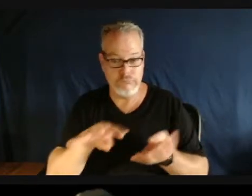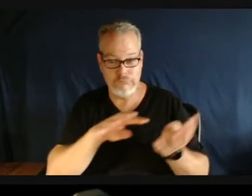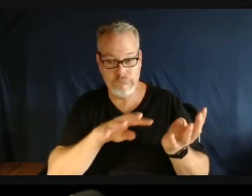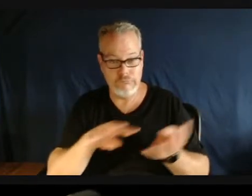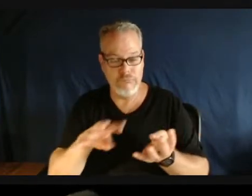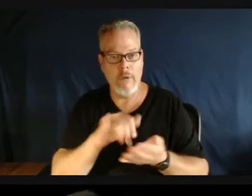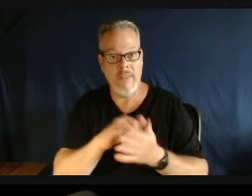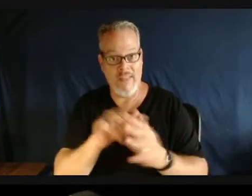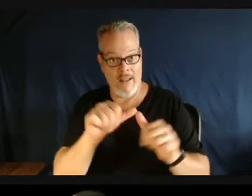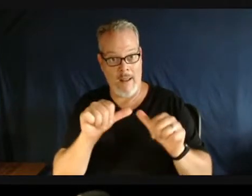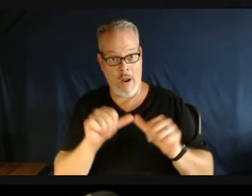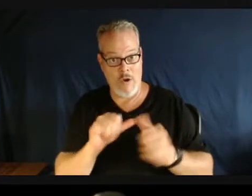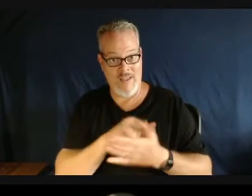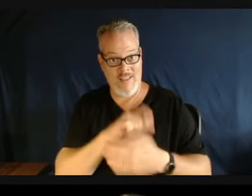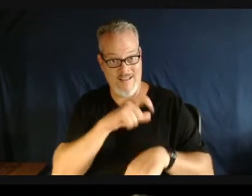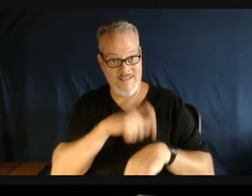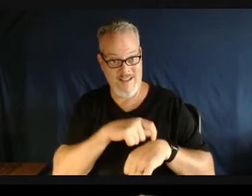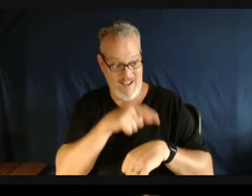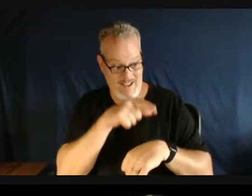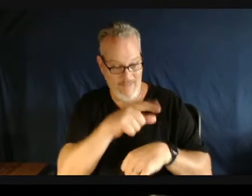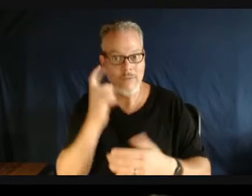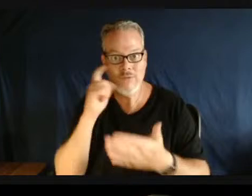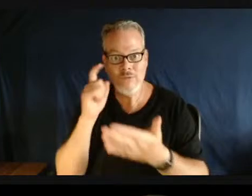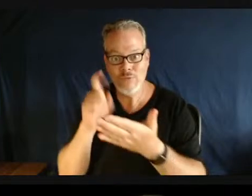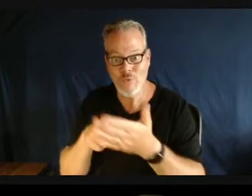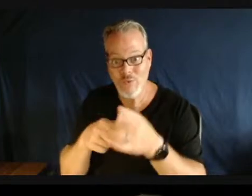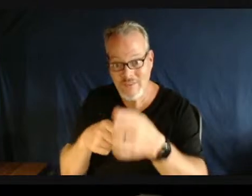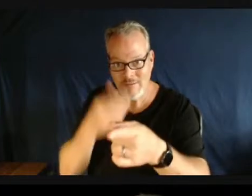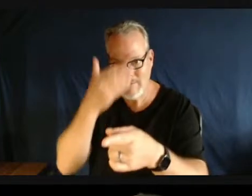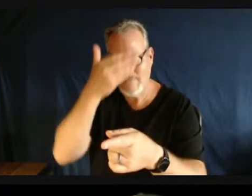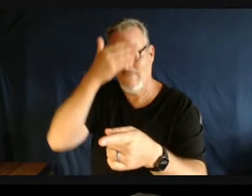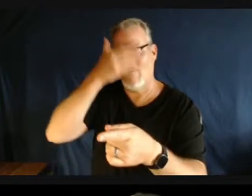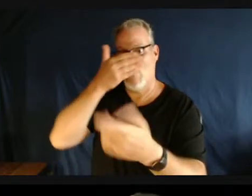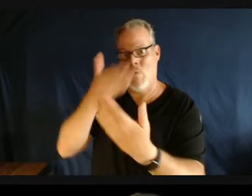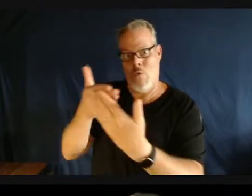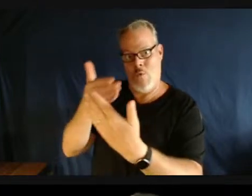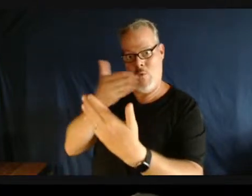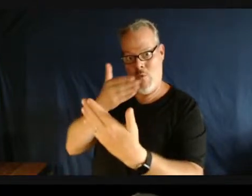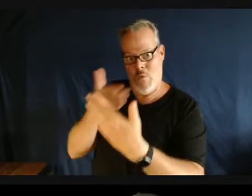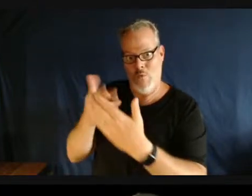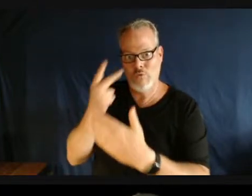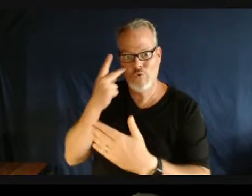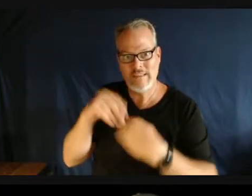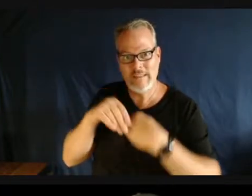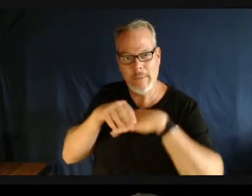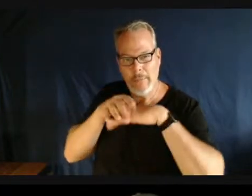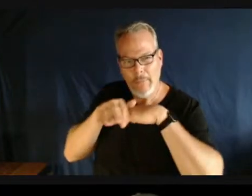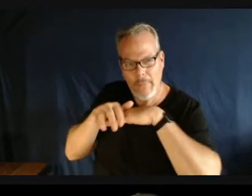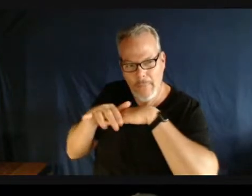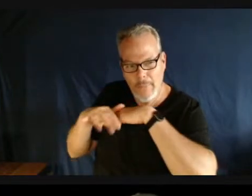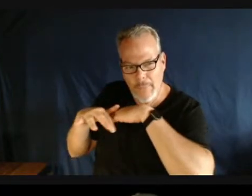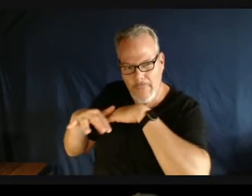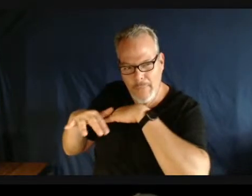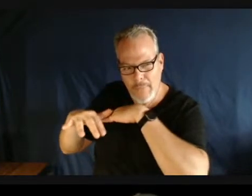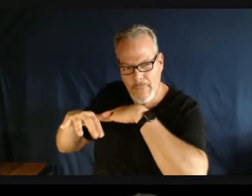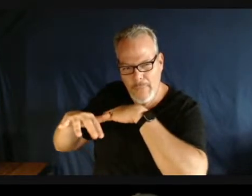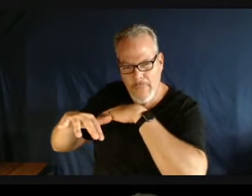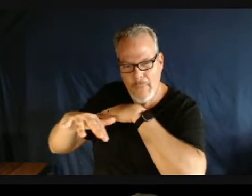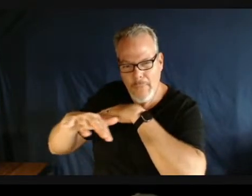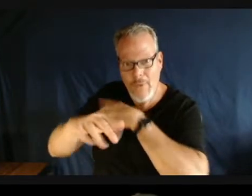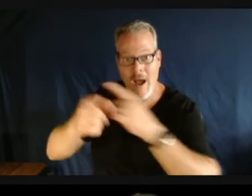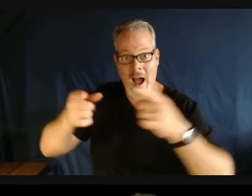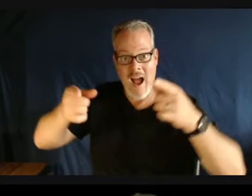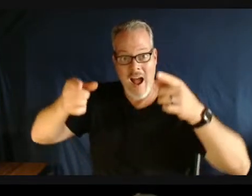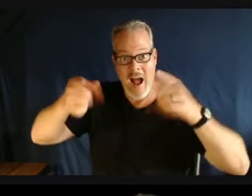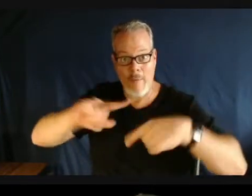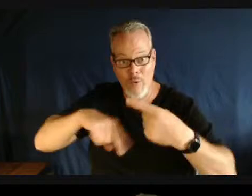eruption. And also noticeable is here in the foreground, the ooze-up flows that occur after the flows come across the